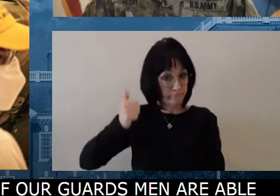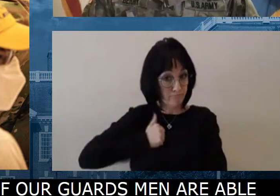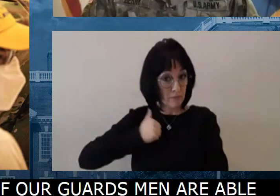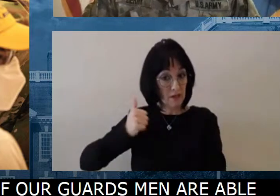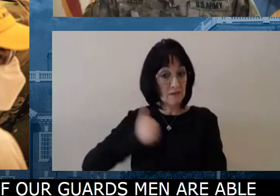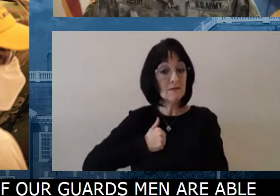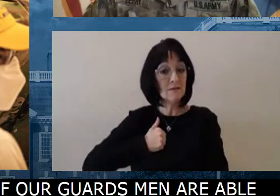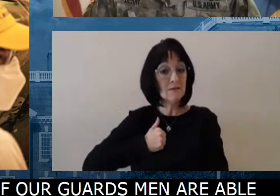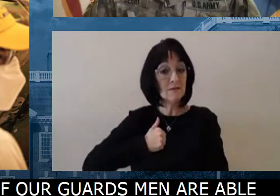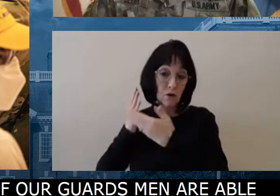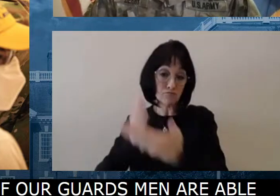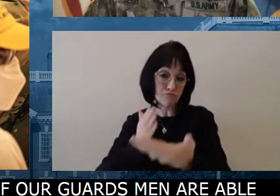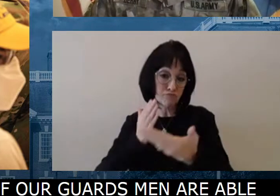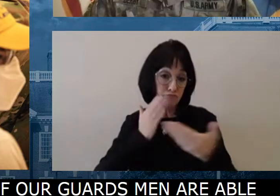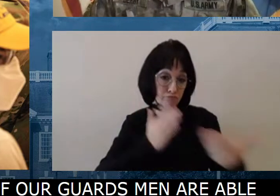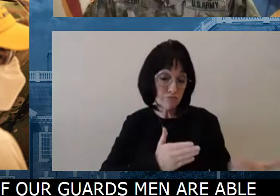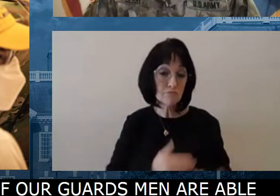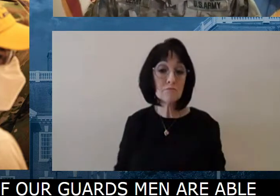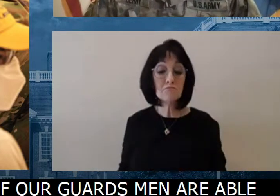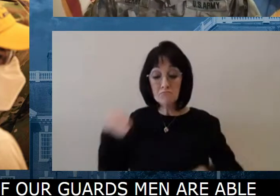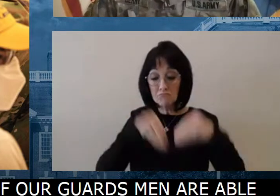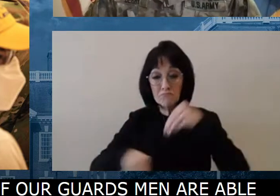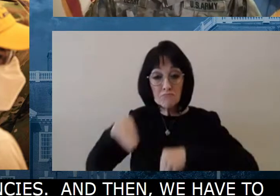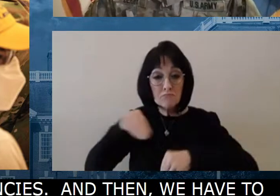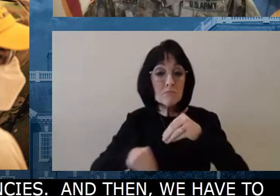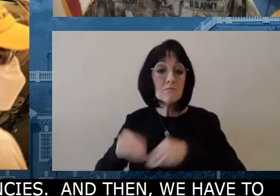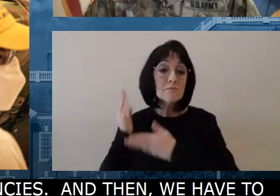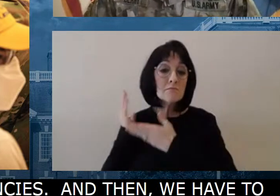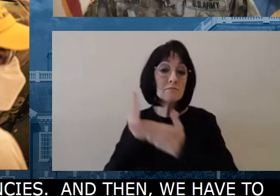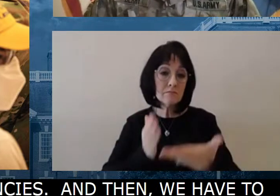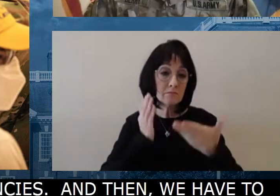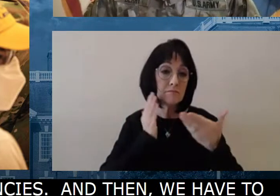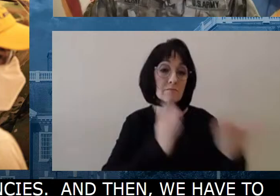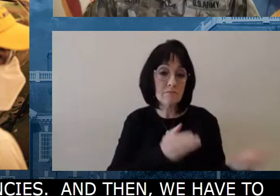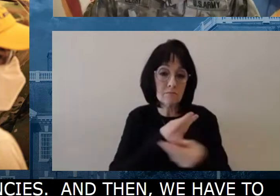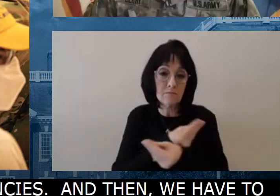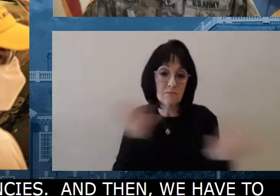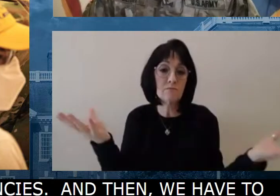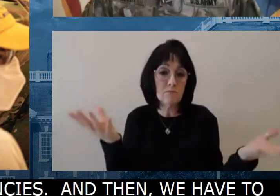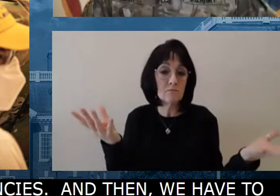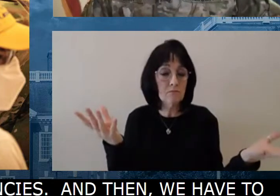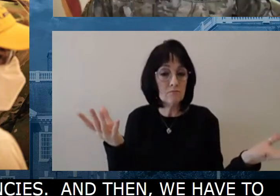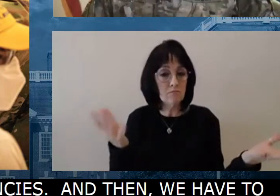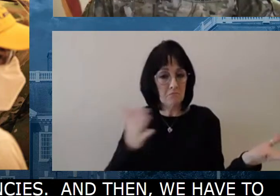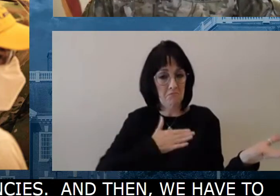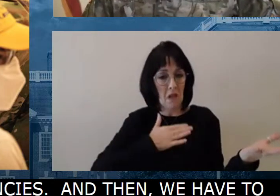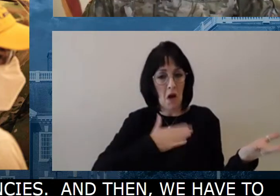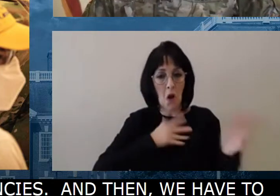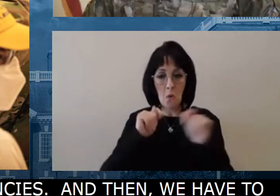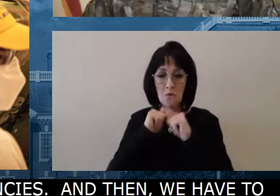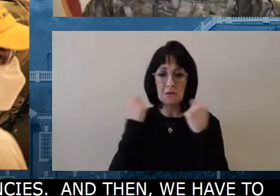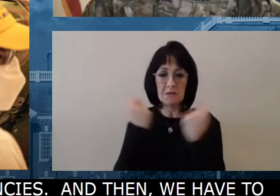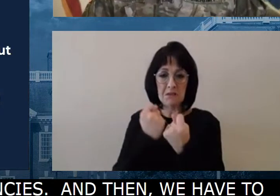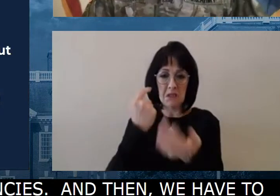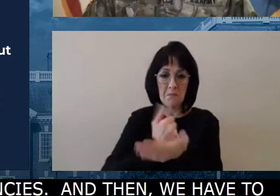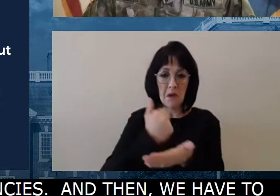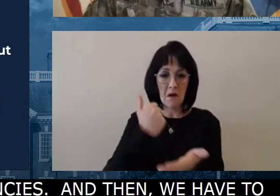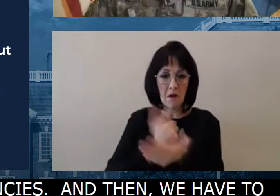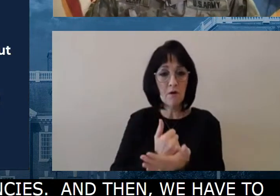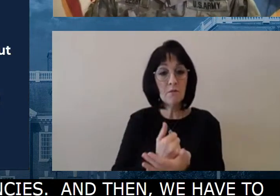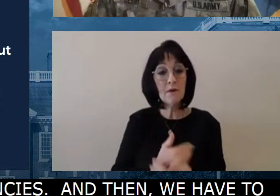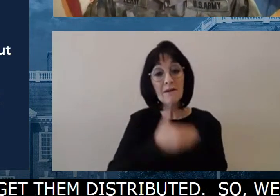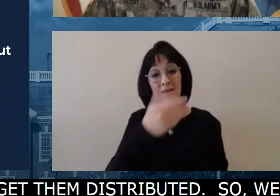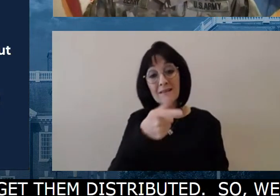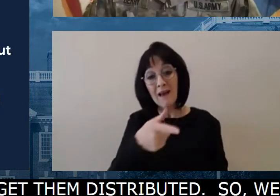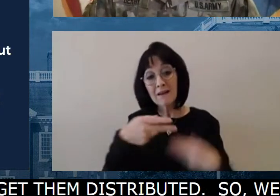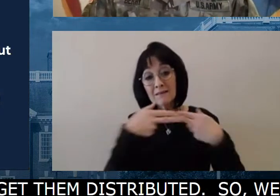vaccines out there and get them distributed. So we've certainly been able to help with that. And then next slide with